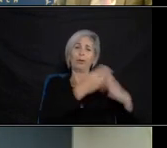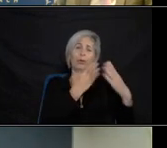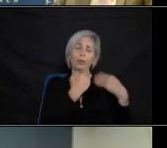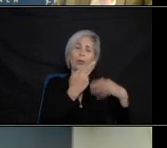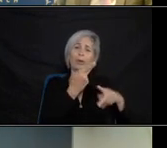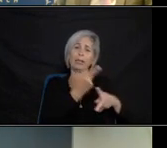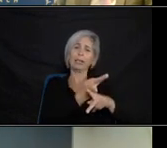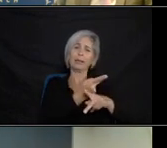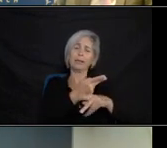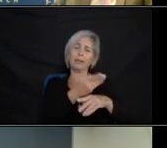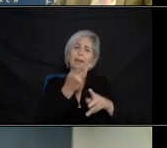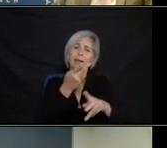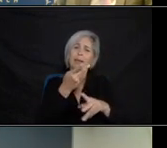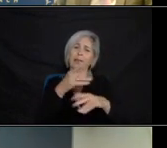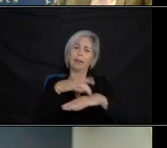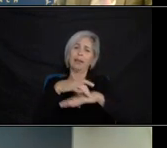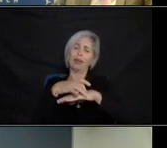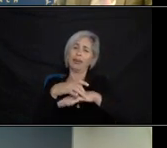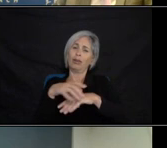planet cool.